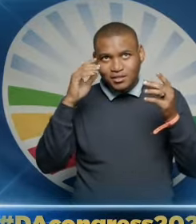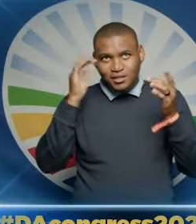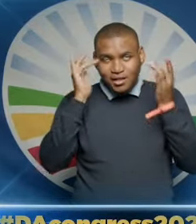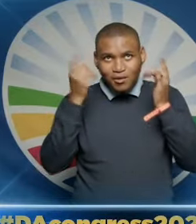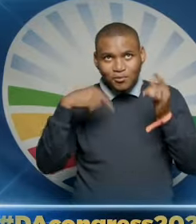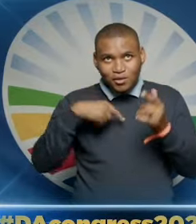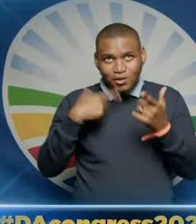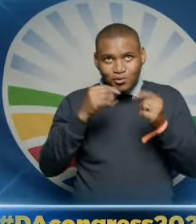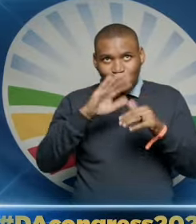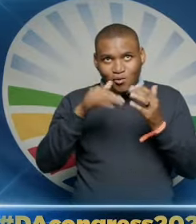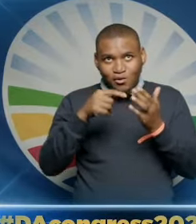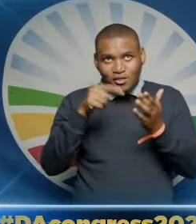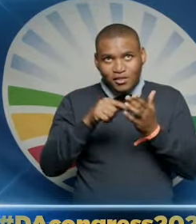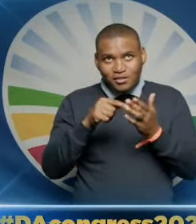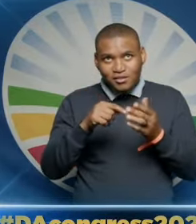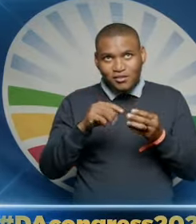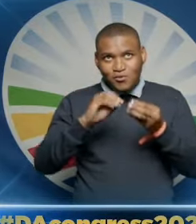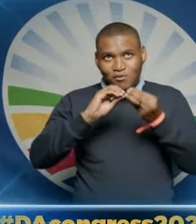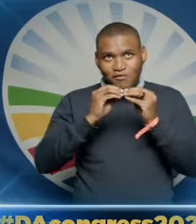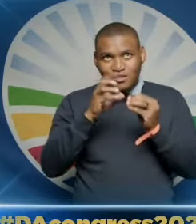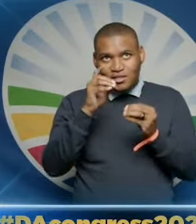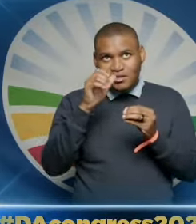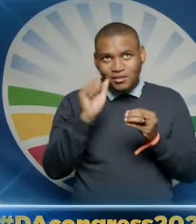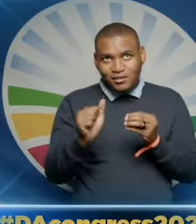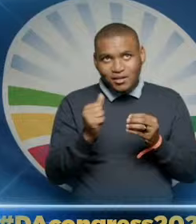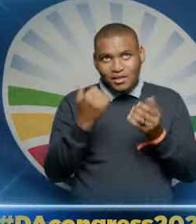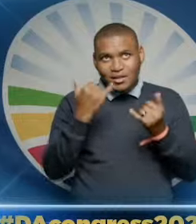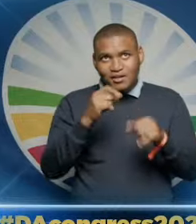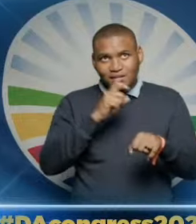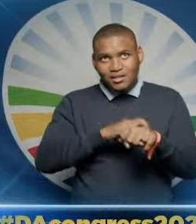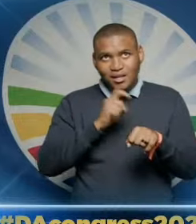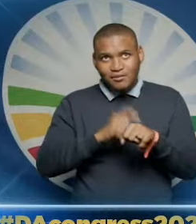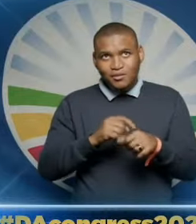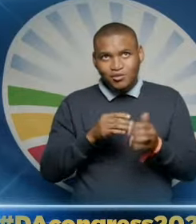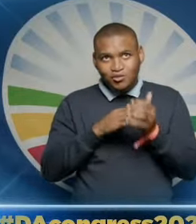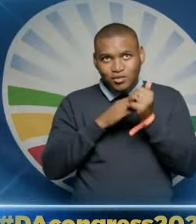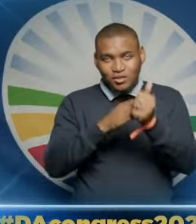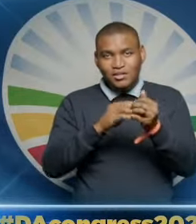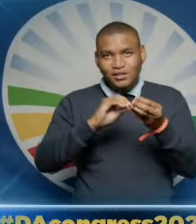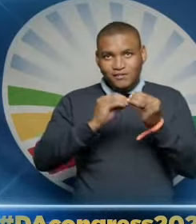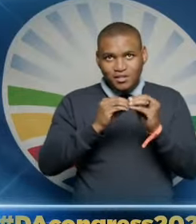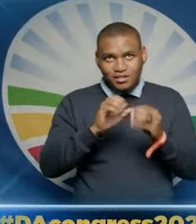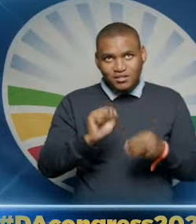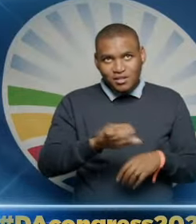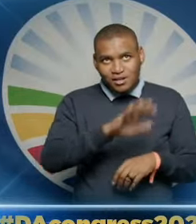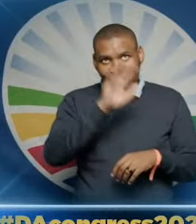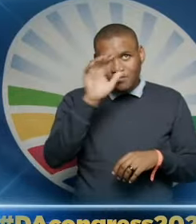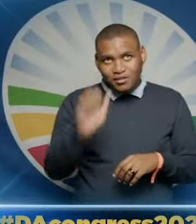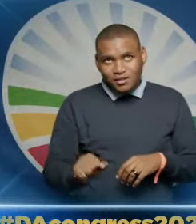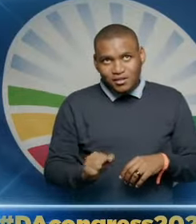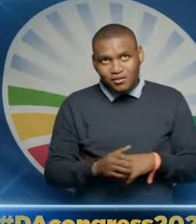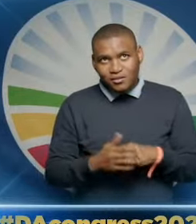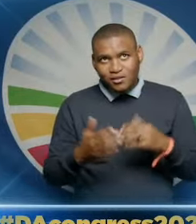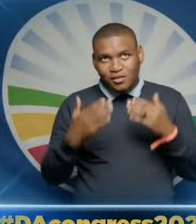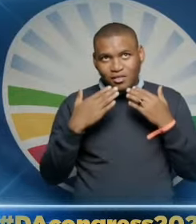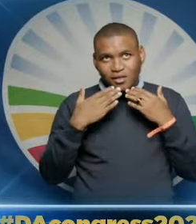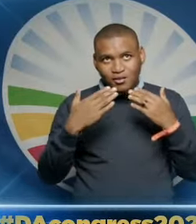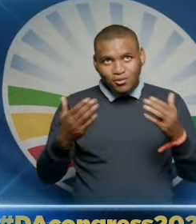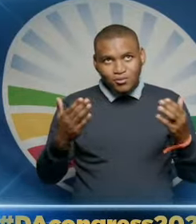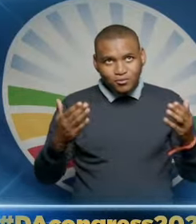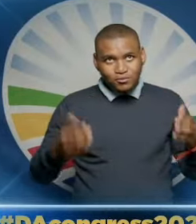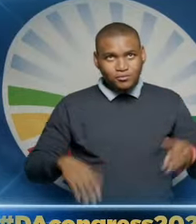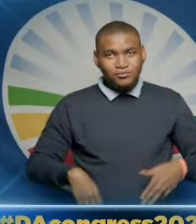do all these things. We fixed the DA. Now it's time for us to lead and fix South Africa. Thank you,